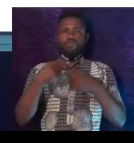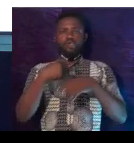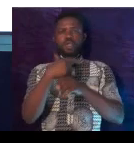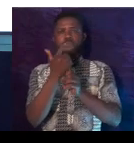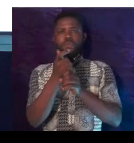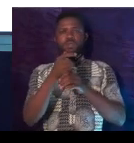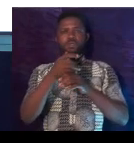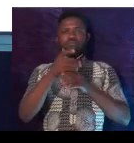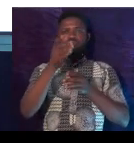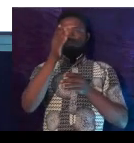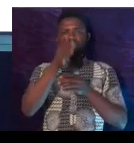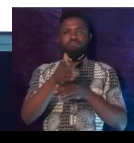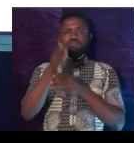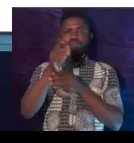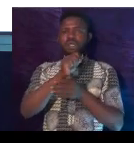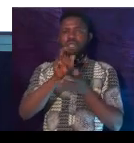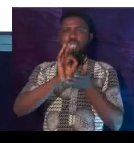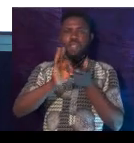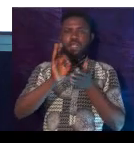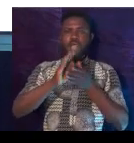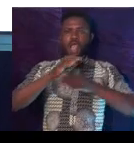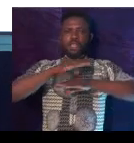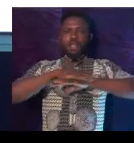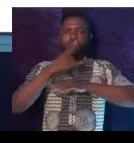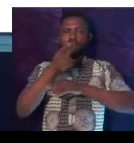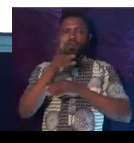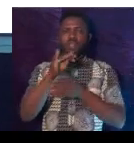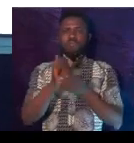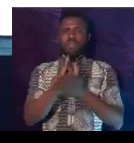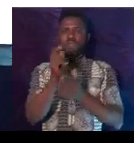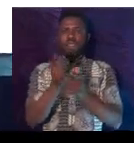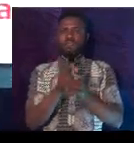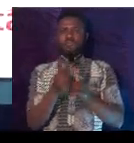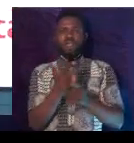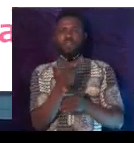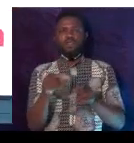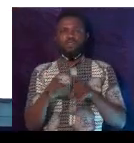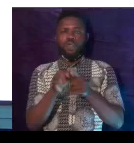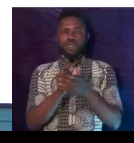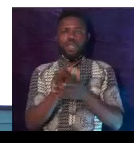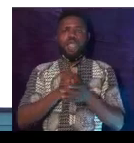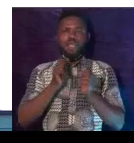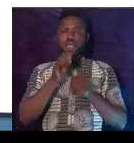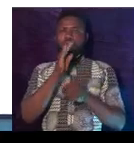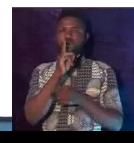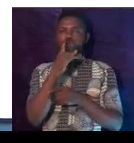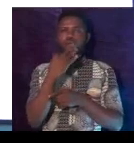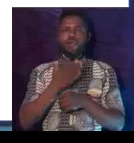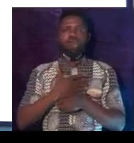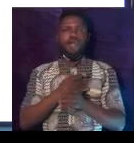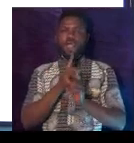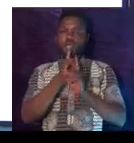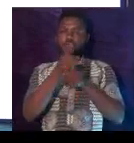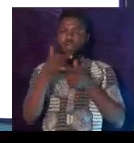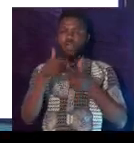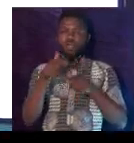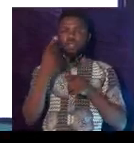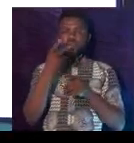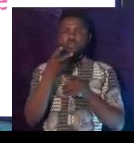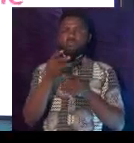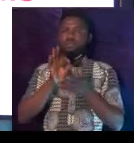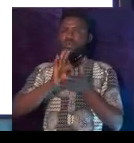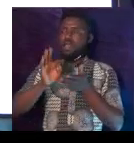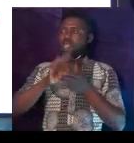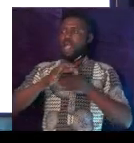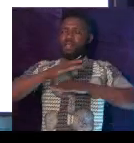going to construct some sort of a count table for them. That's the first step so that I can be sure of my answer. So let's see that count